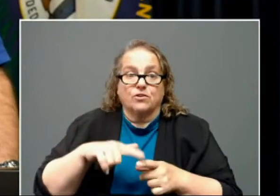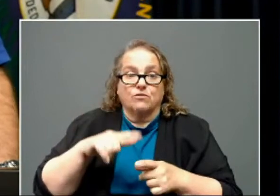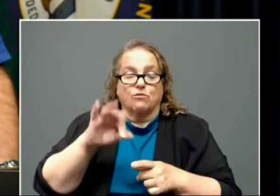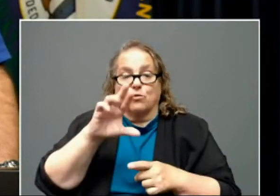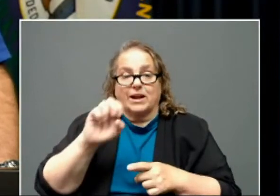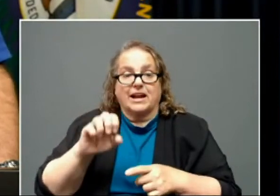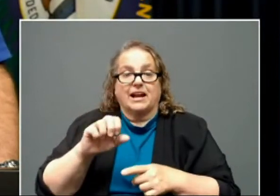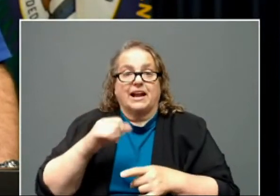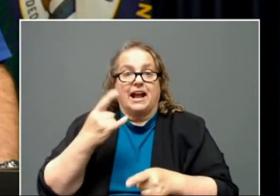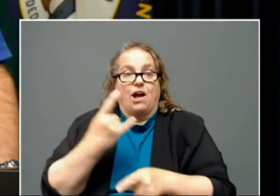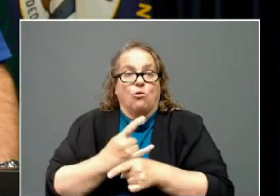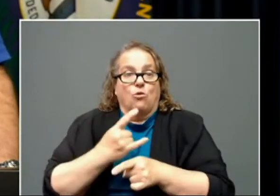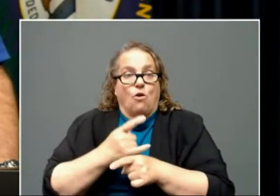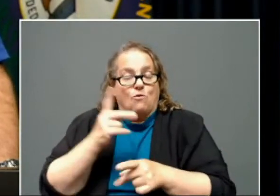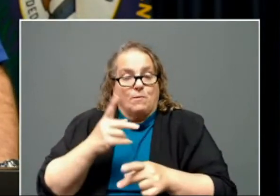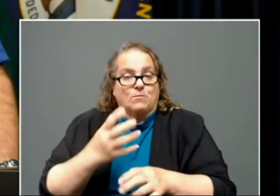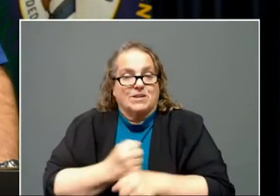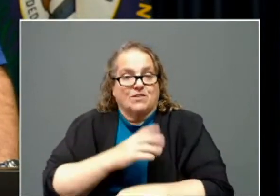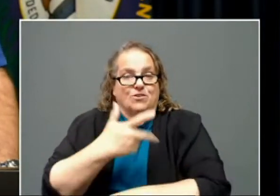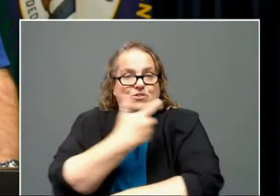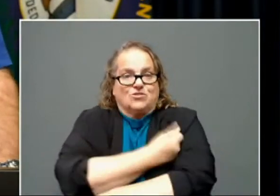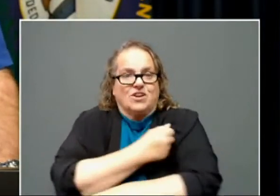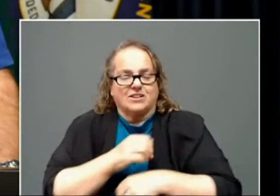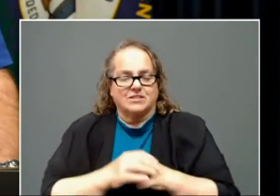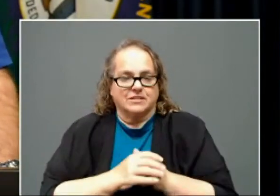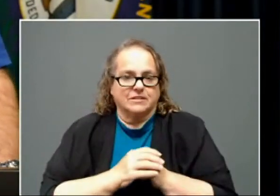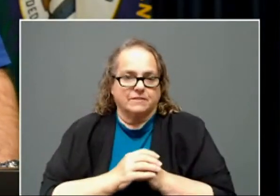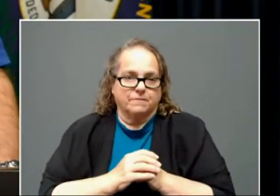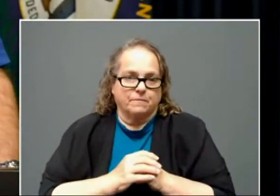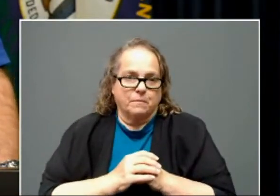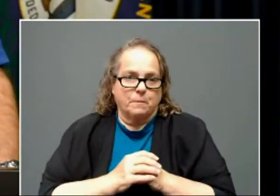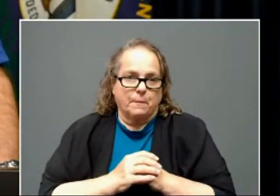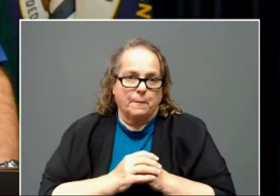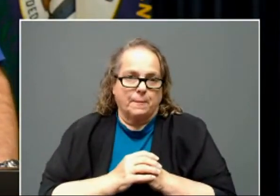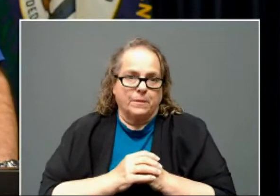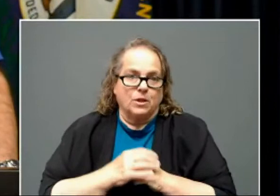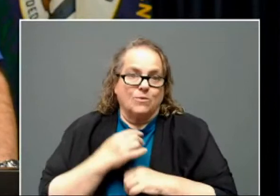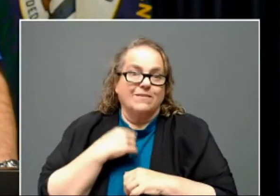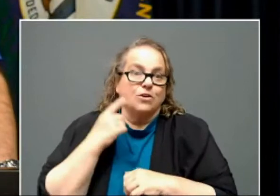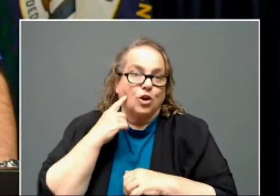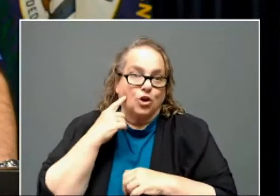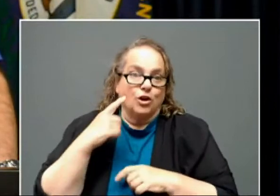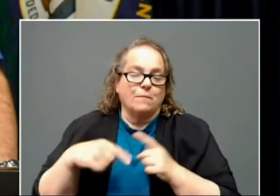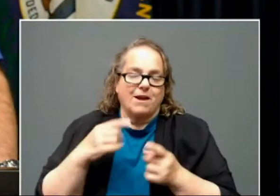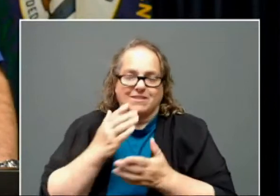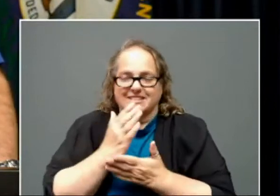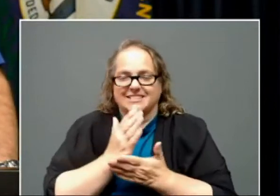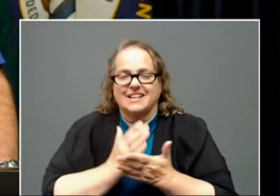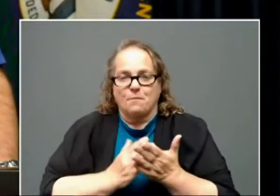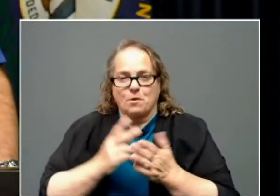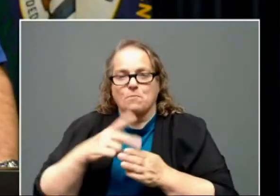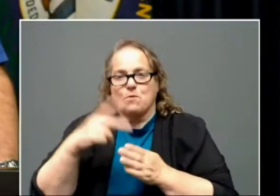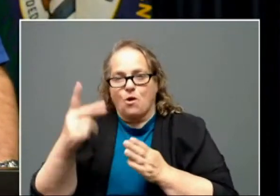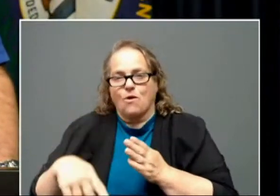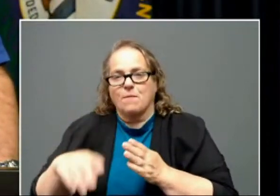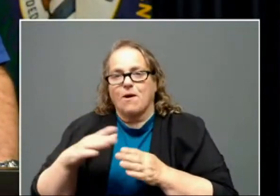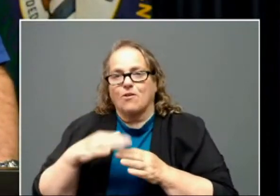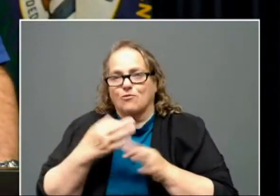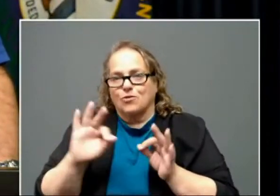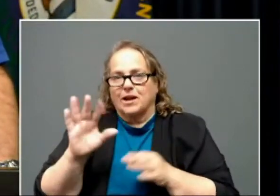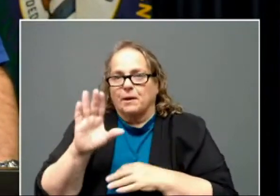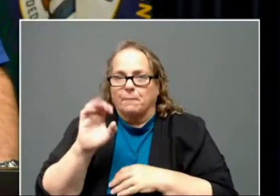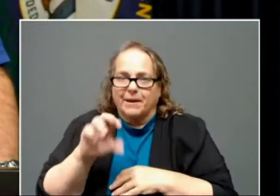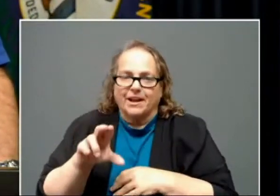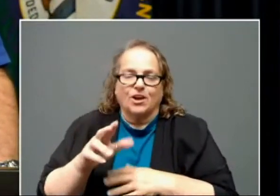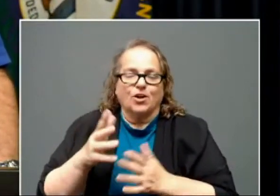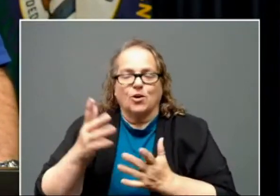Thanks. So we've heard about some programs on free beer or the rest.